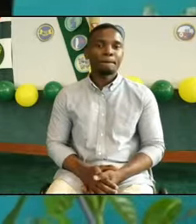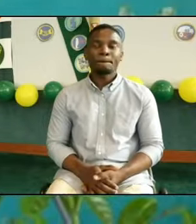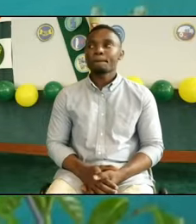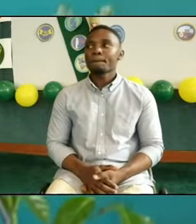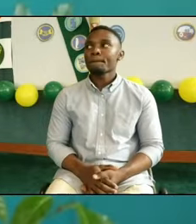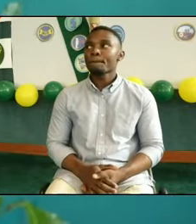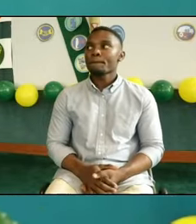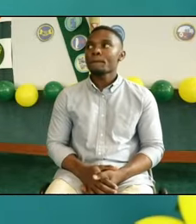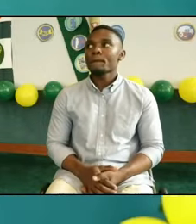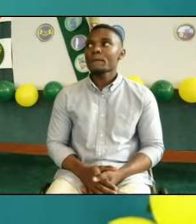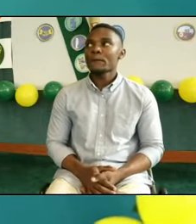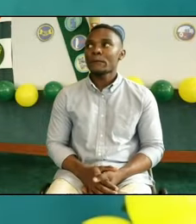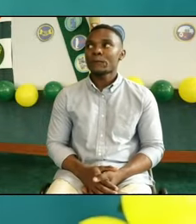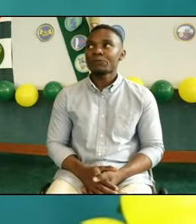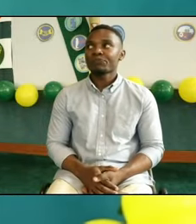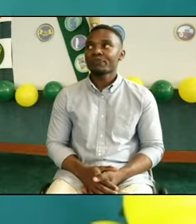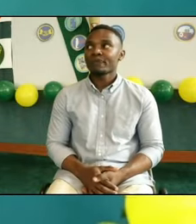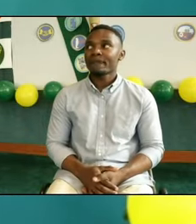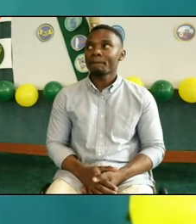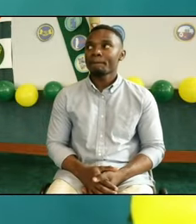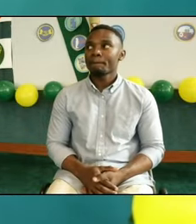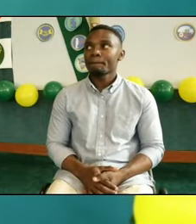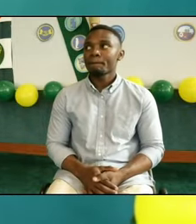So I've thanked the elders. Let us move on.